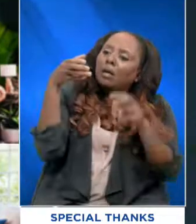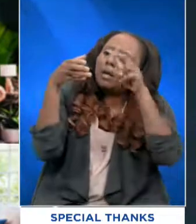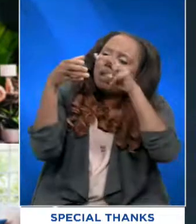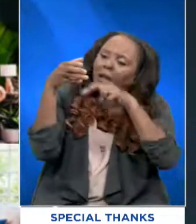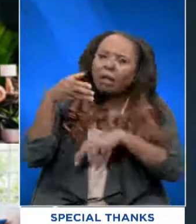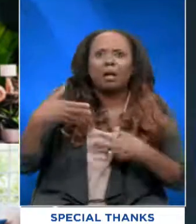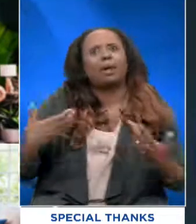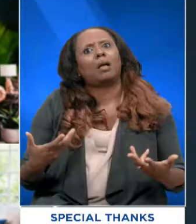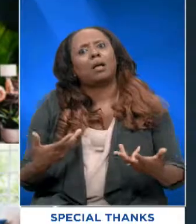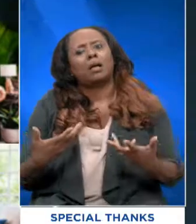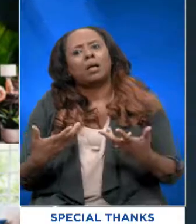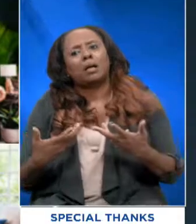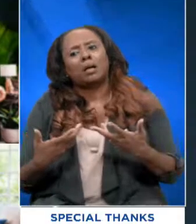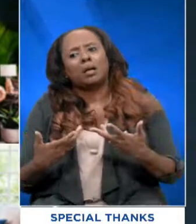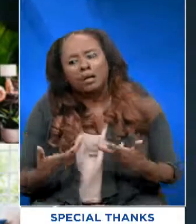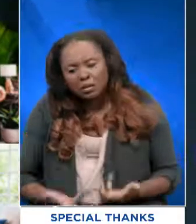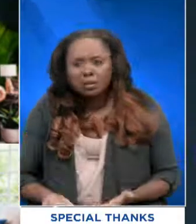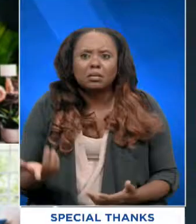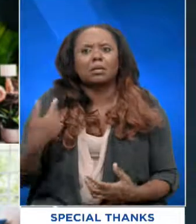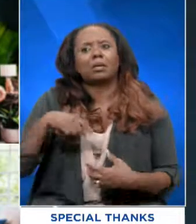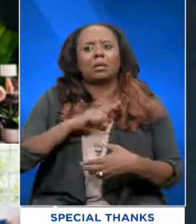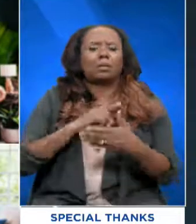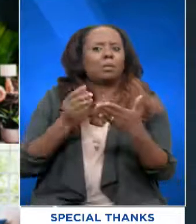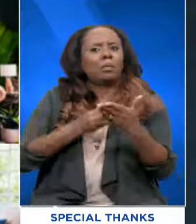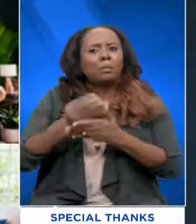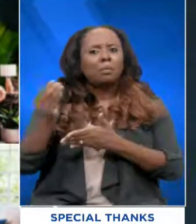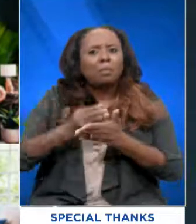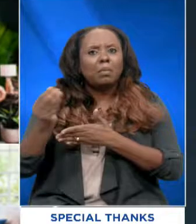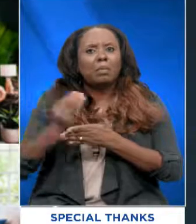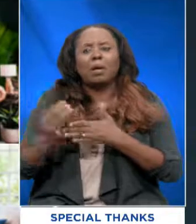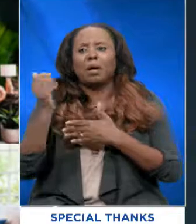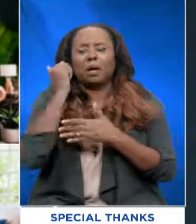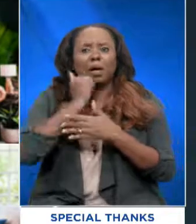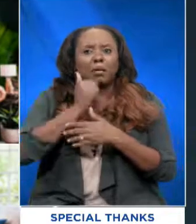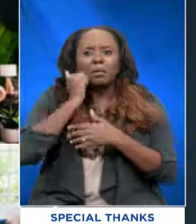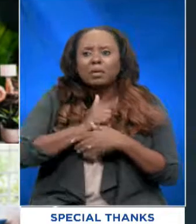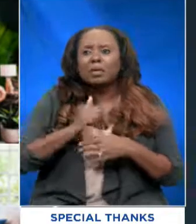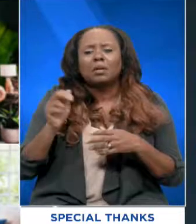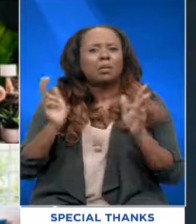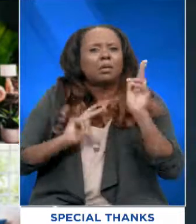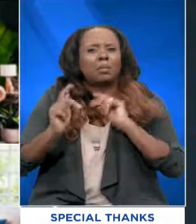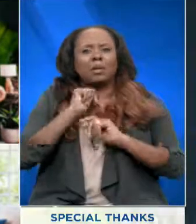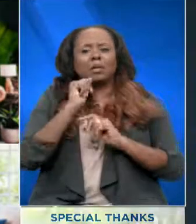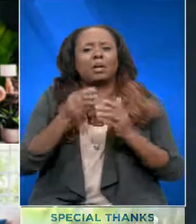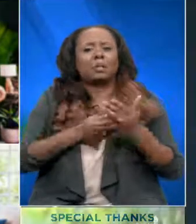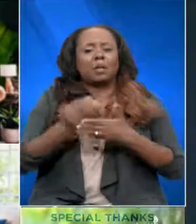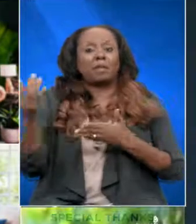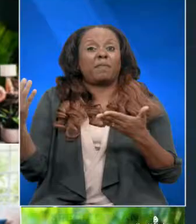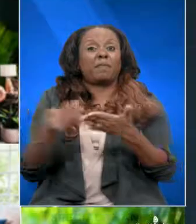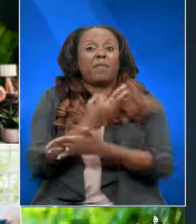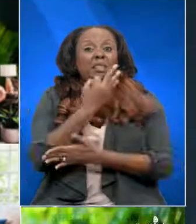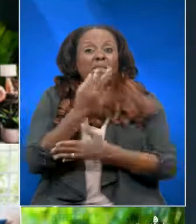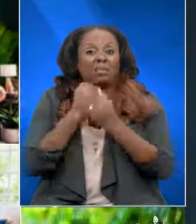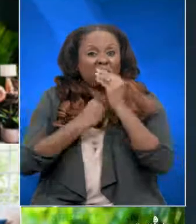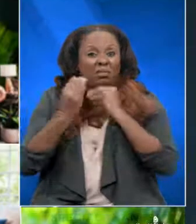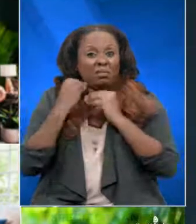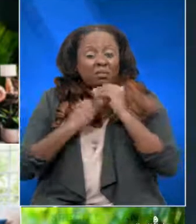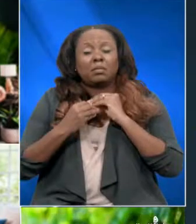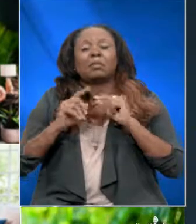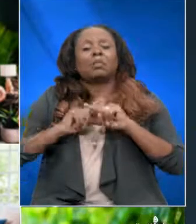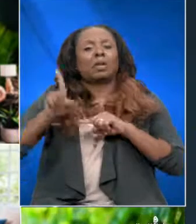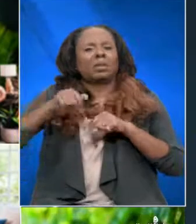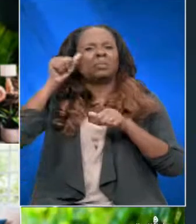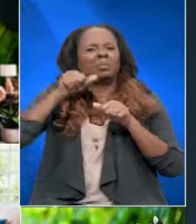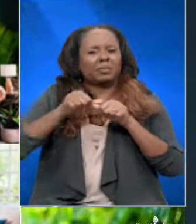things that are canned and packaged every day. Not everybody buys fresh or frozen food, but we really do need to be mindful.